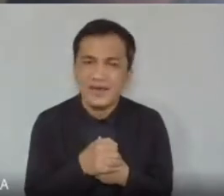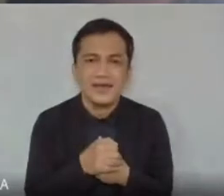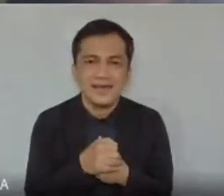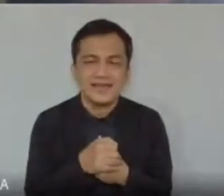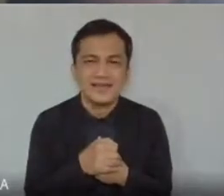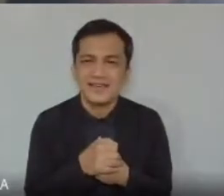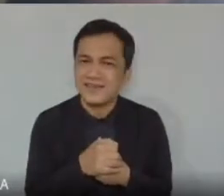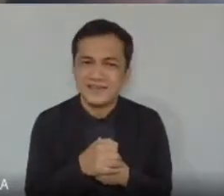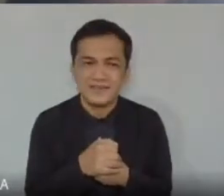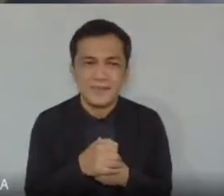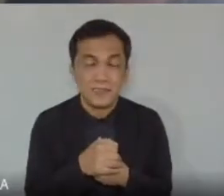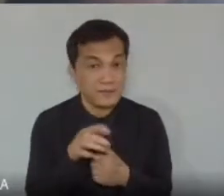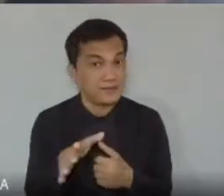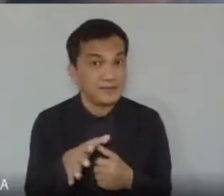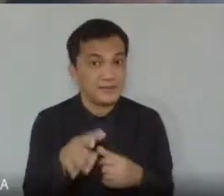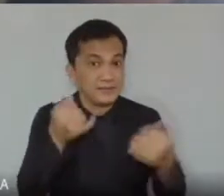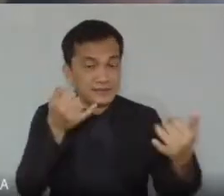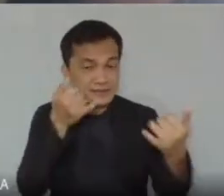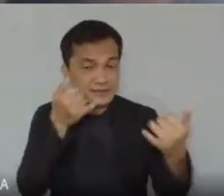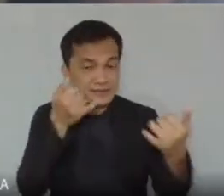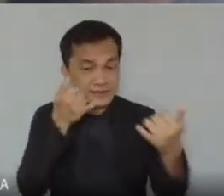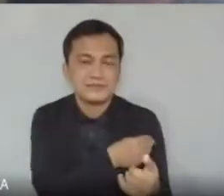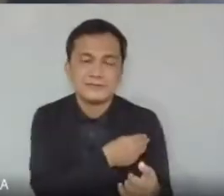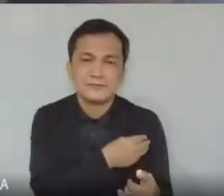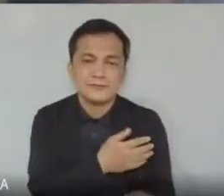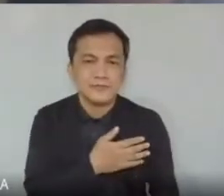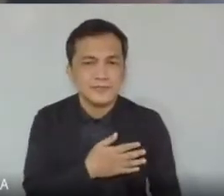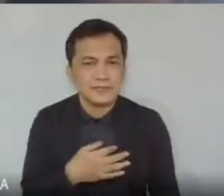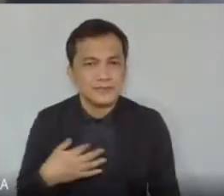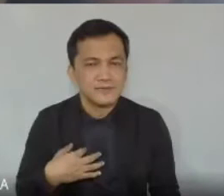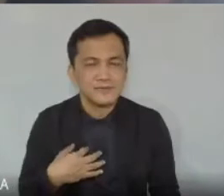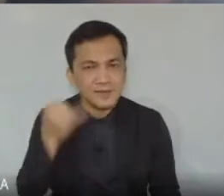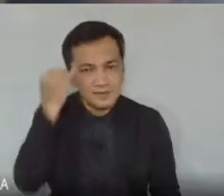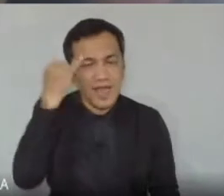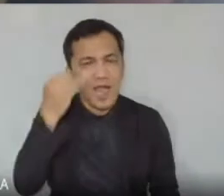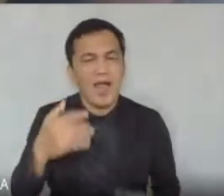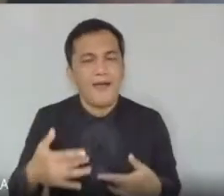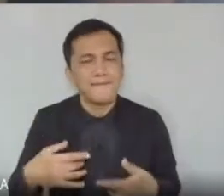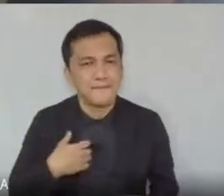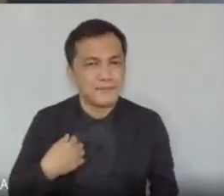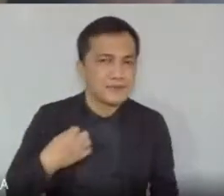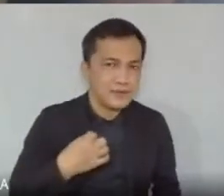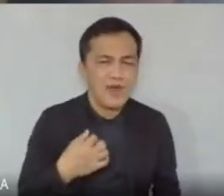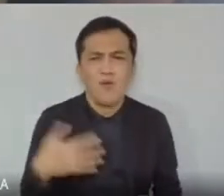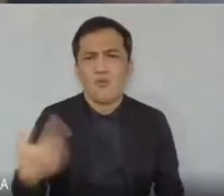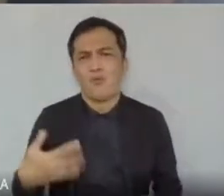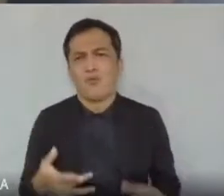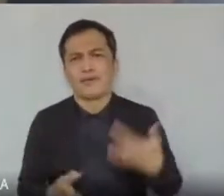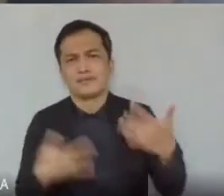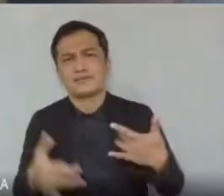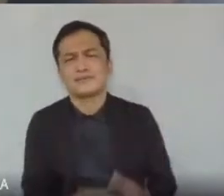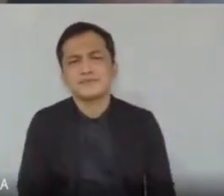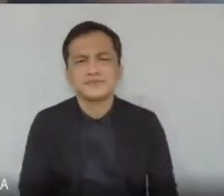we also appreciate the statistics that you're showing, and we're really monitoring about all of your investments and how it's actually helping the